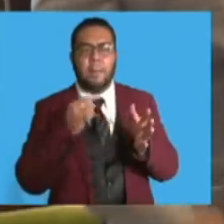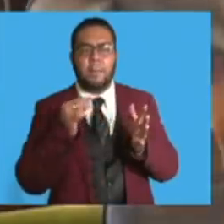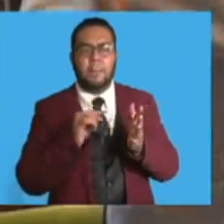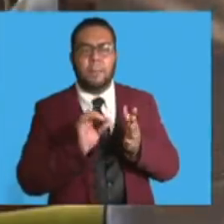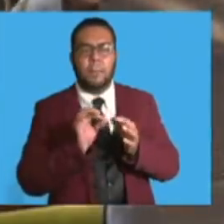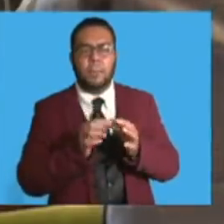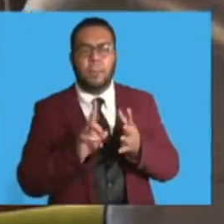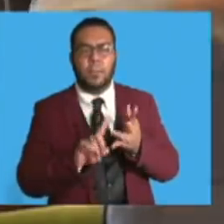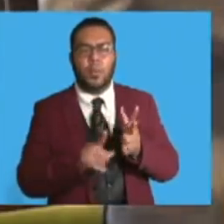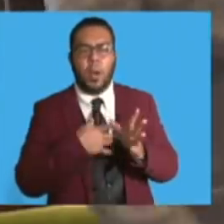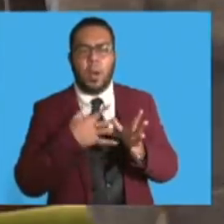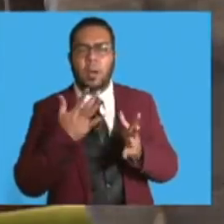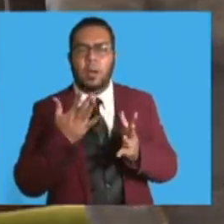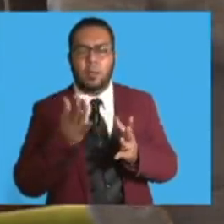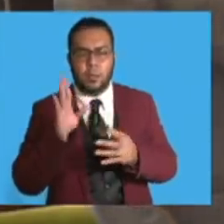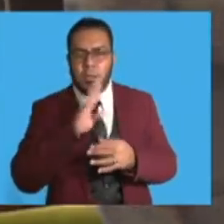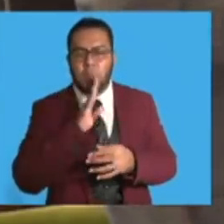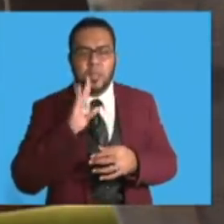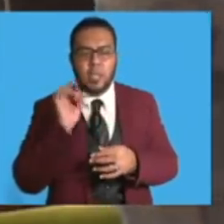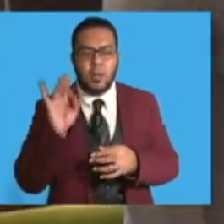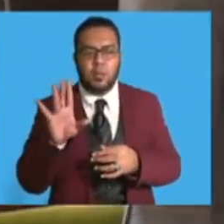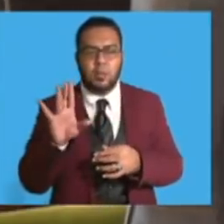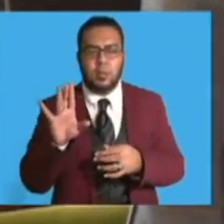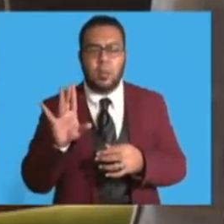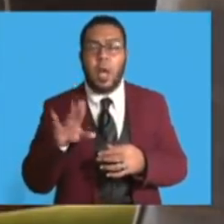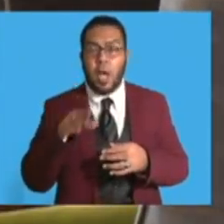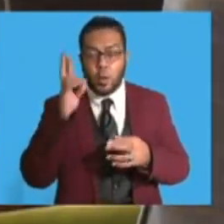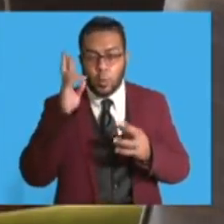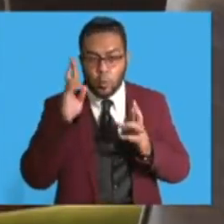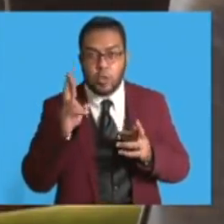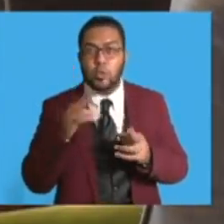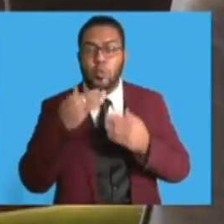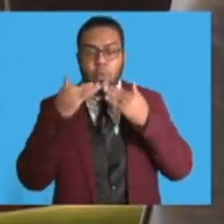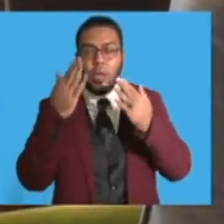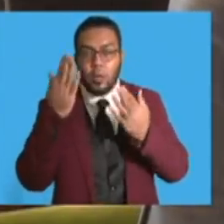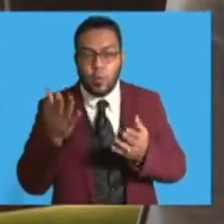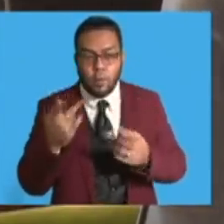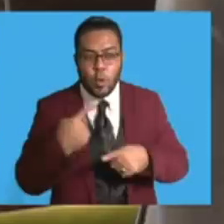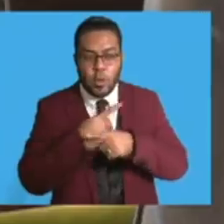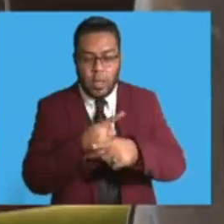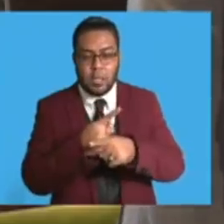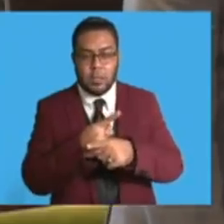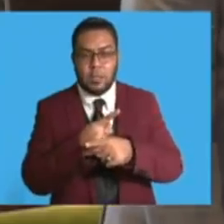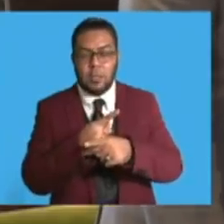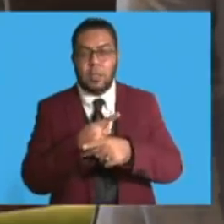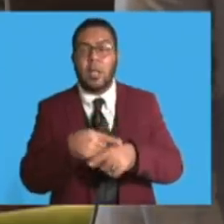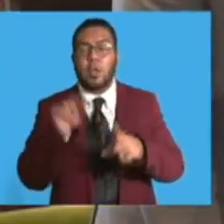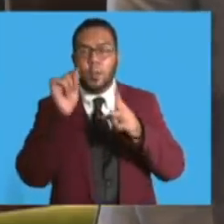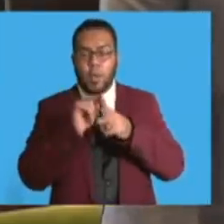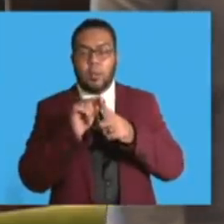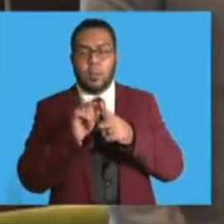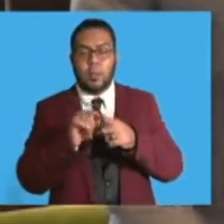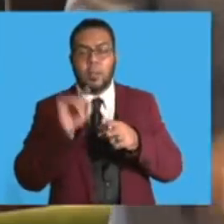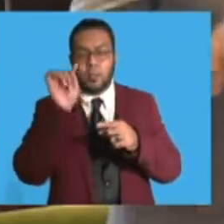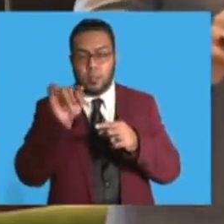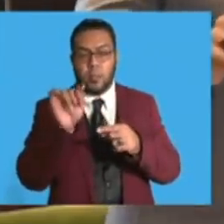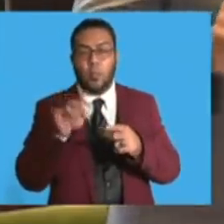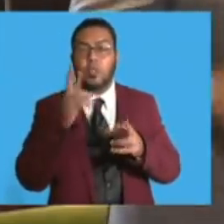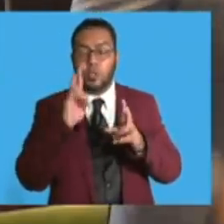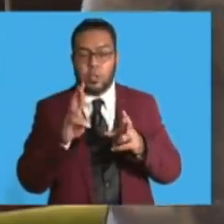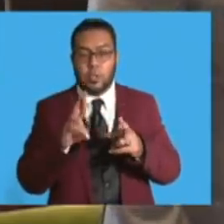unfortunately, you missed out. Madam Speaker, I wish to thank you for your guidance and your appointment as Speaker, and